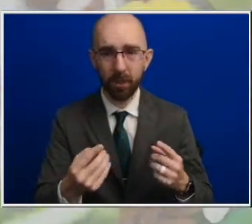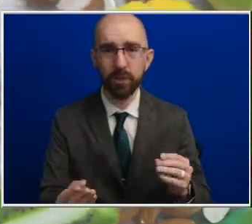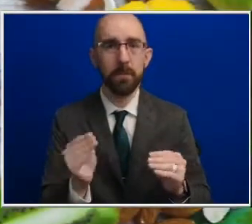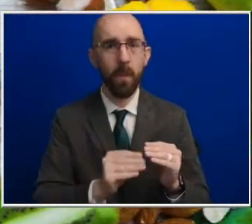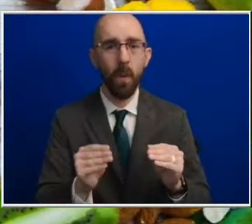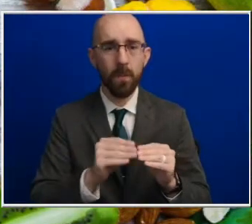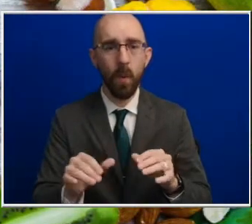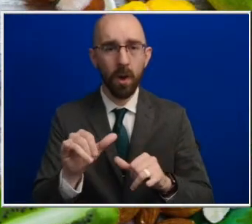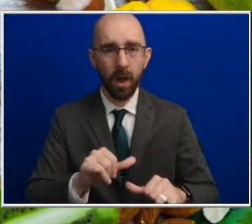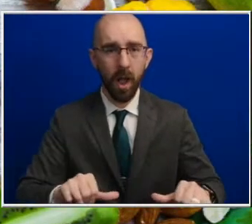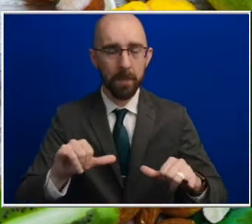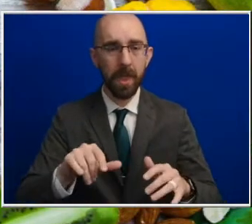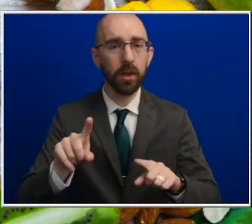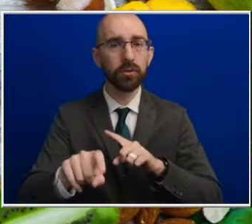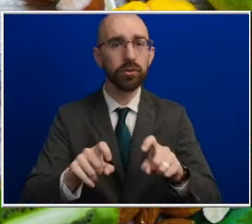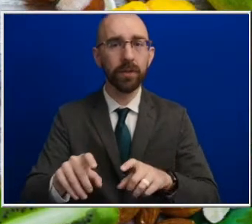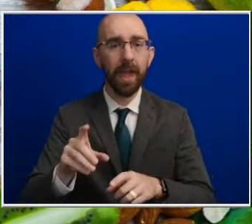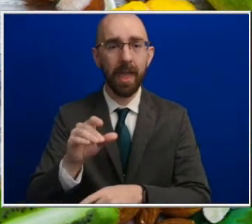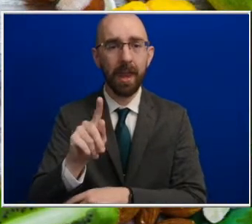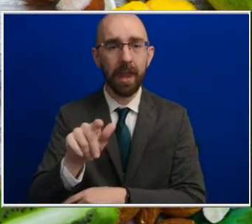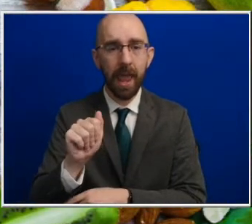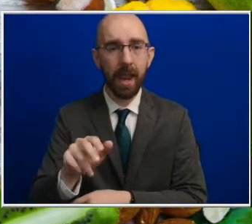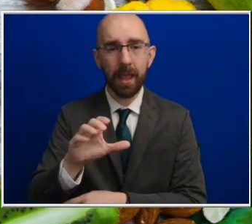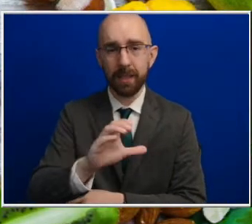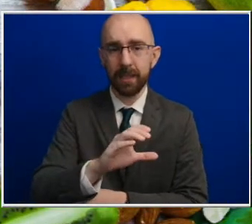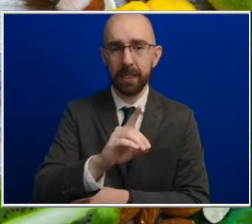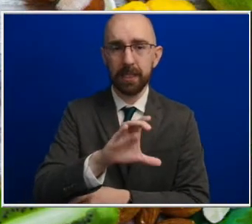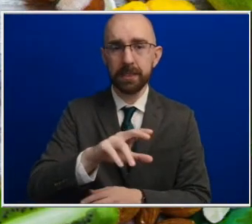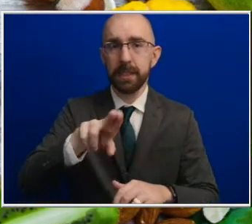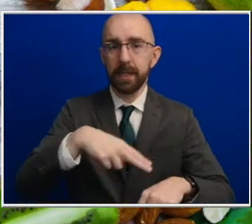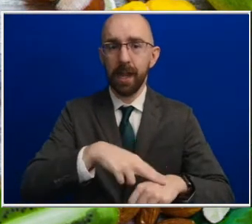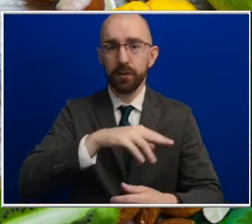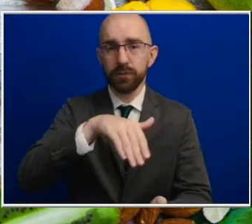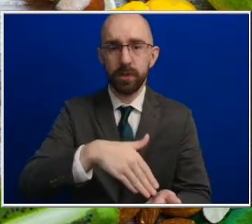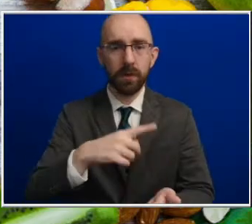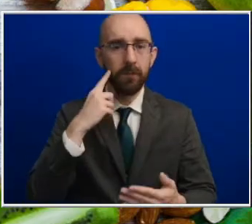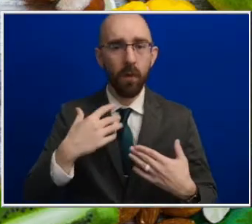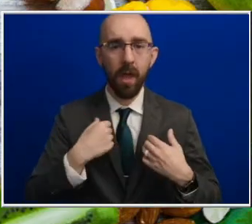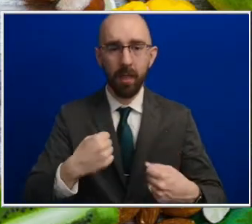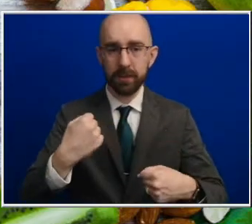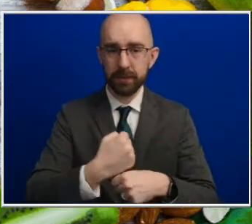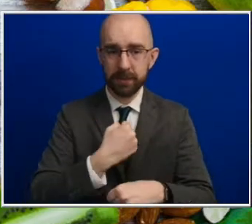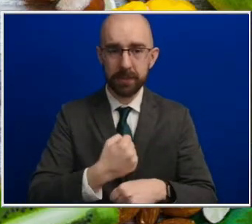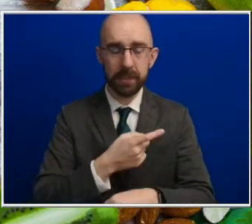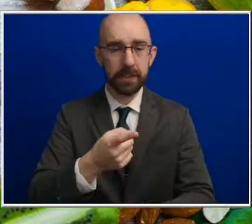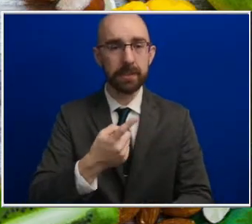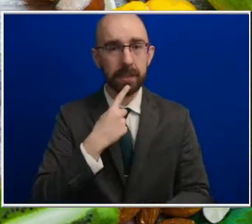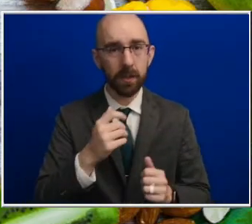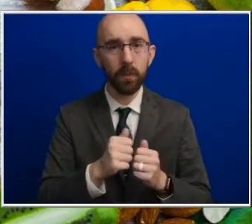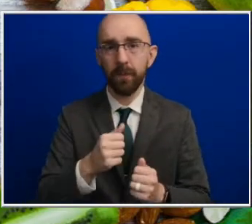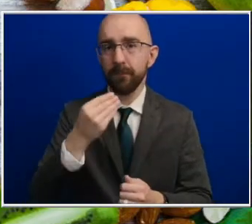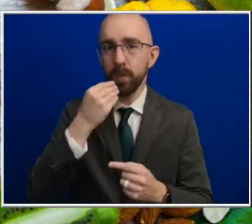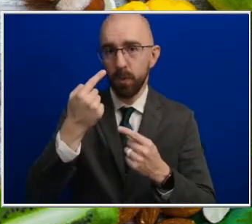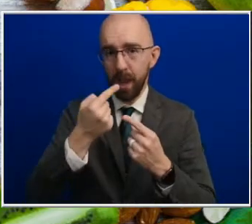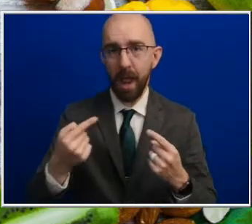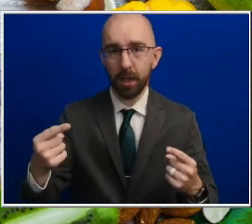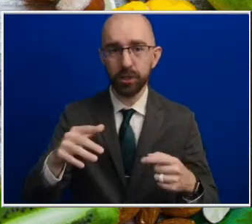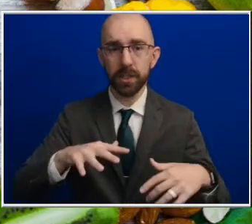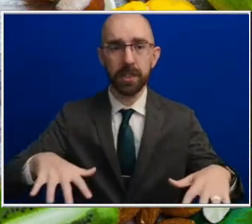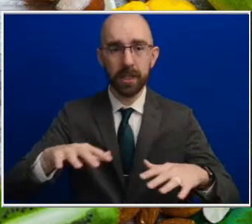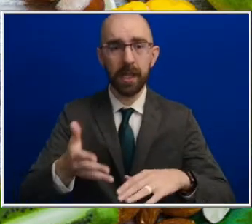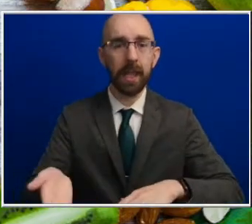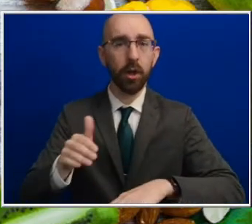data collected by the CDC National Center for Health Statistics shows that food allergy prevalence among children increased